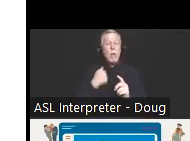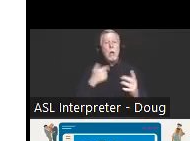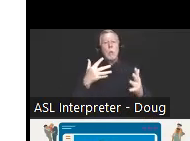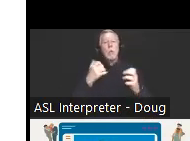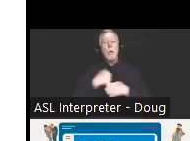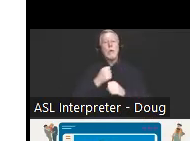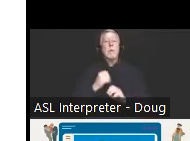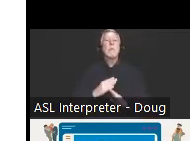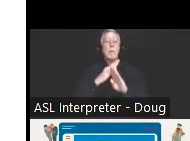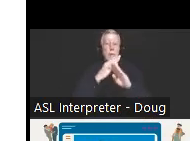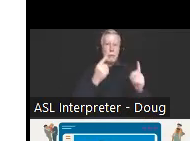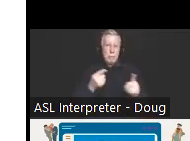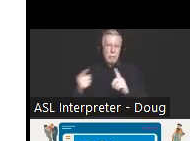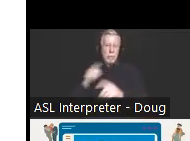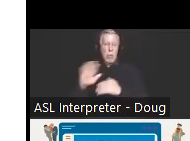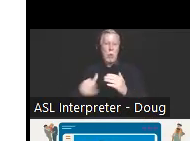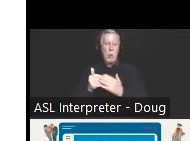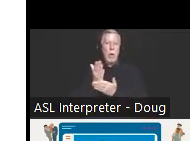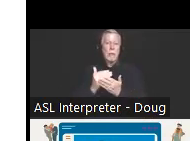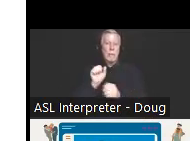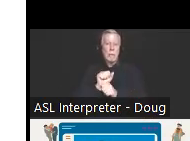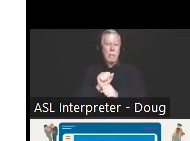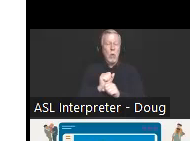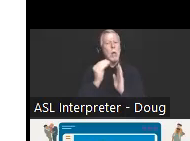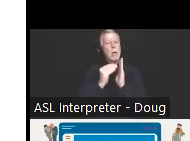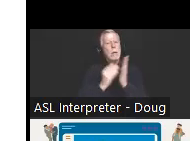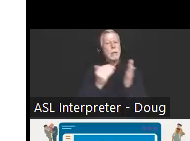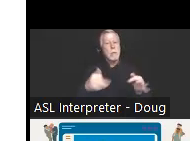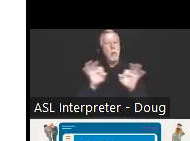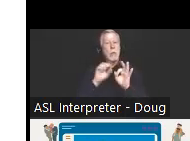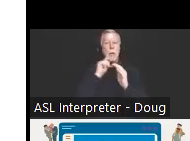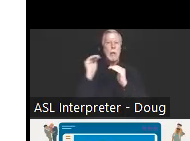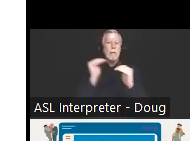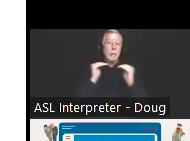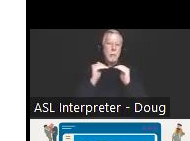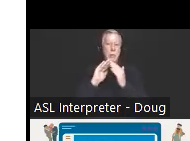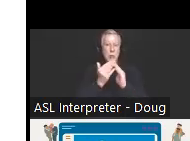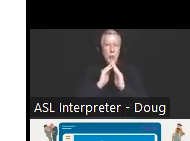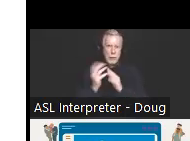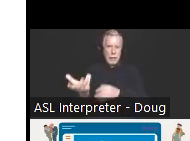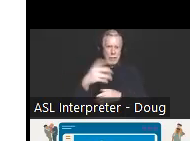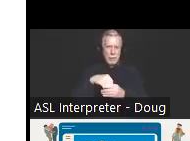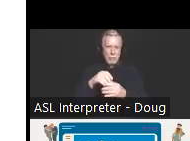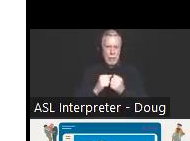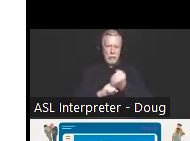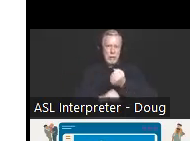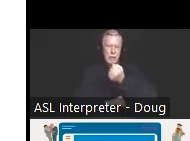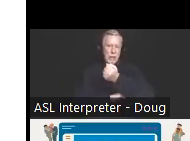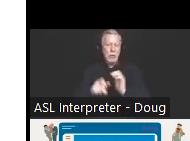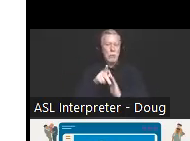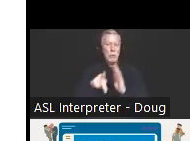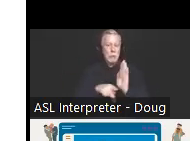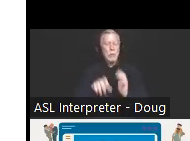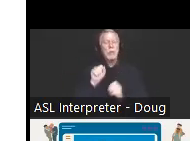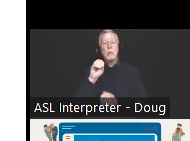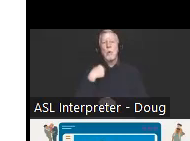all aspects of the work. Lift the importance of equity and community engagement as foundational prevention principles. So we'll talk